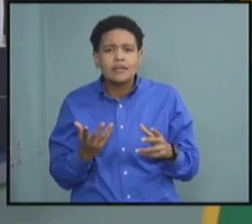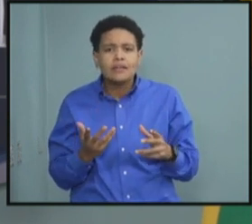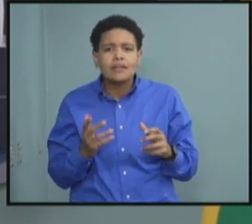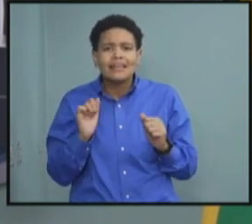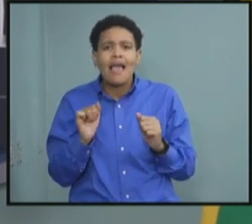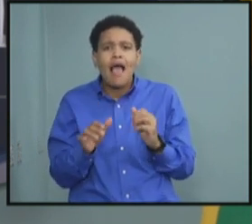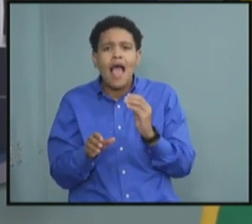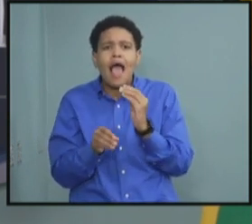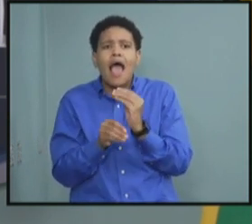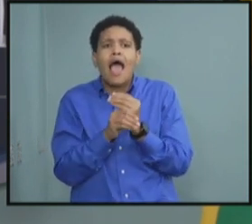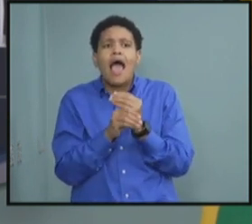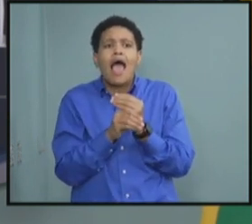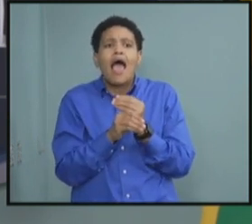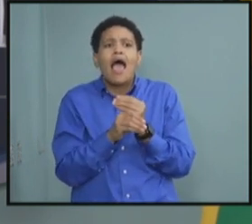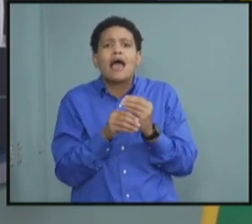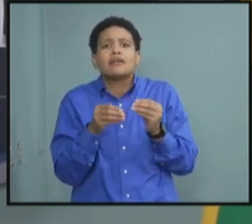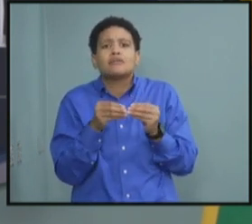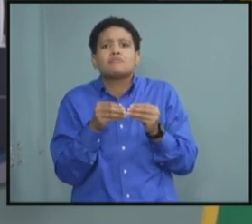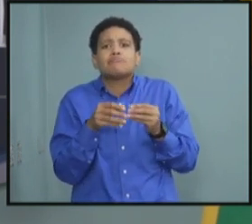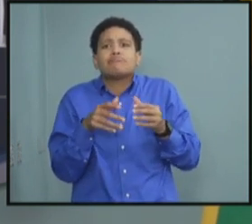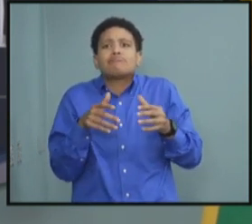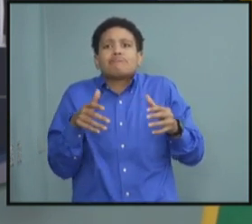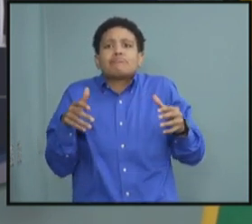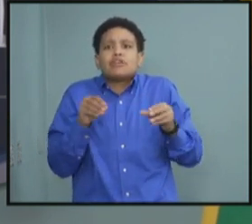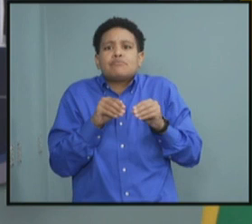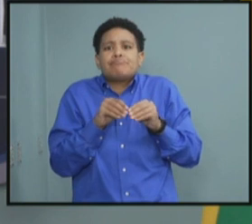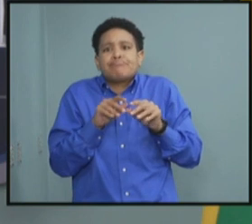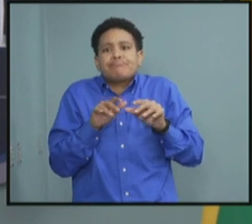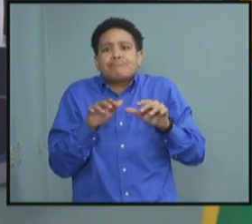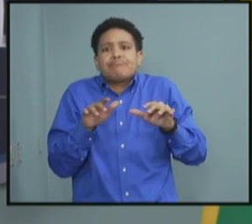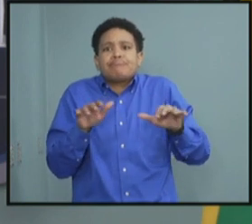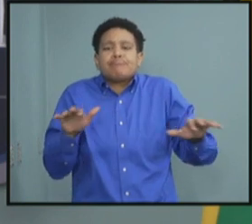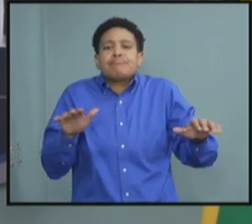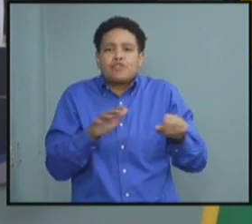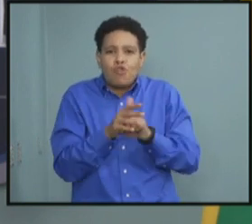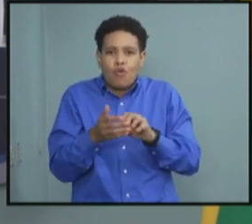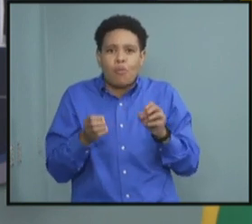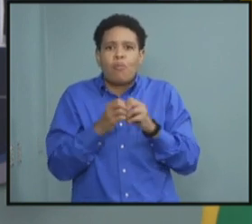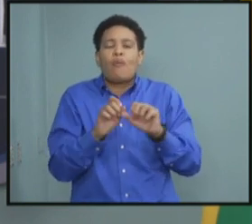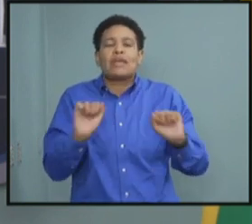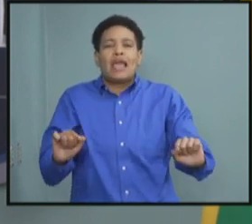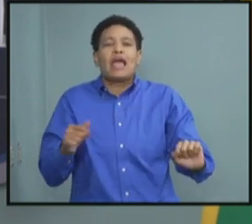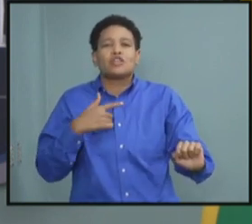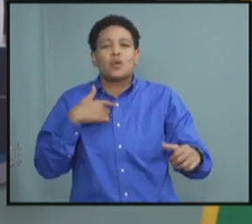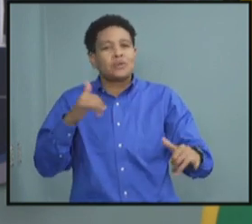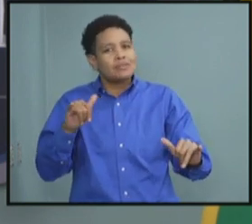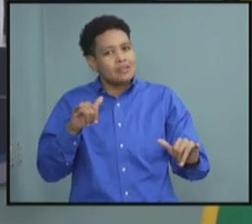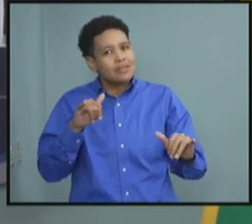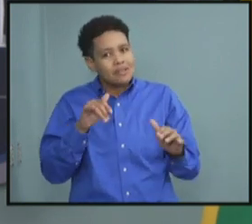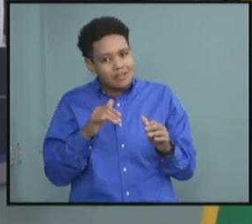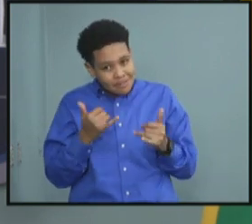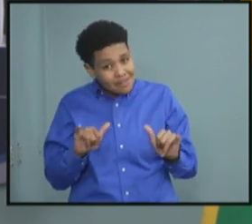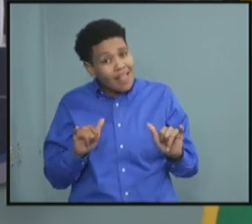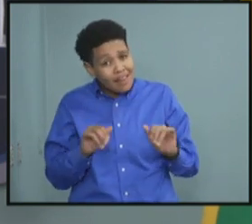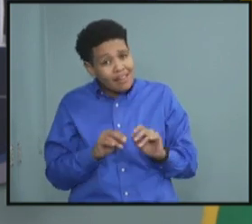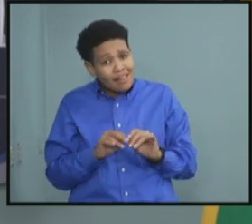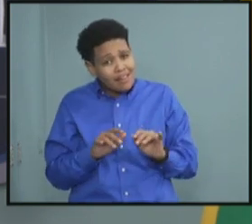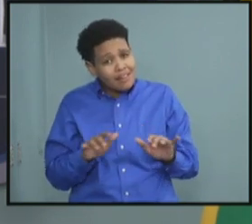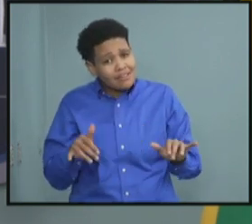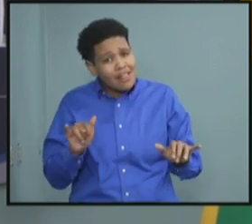add significantly to our numbers. So we are still in the phase of the epidemic